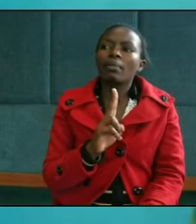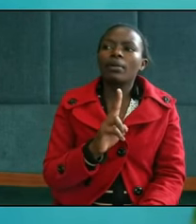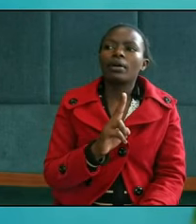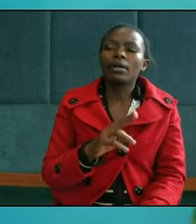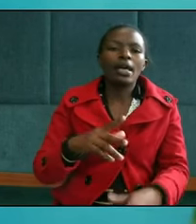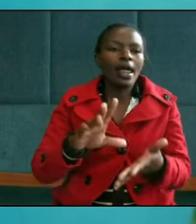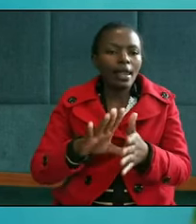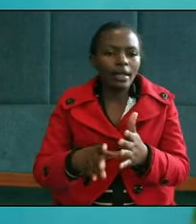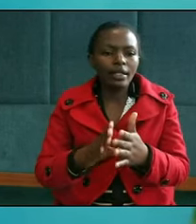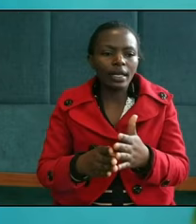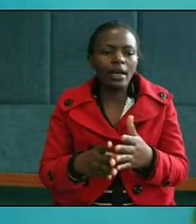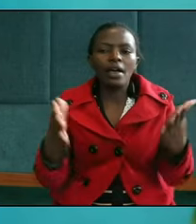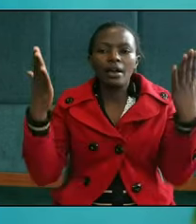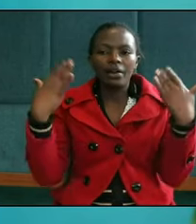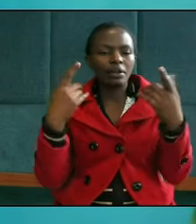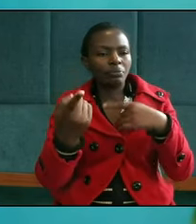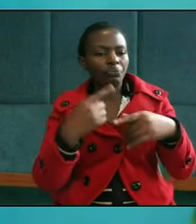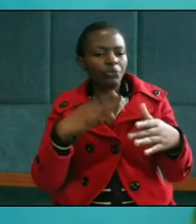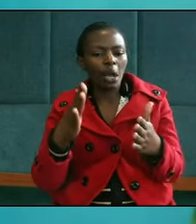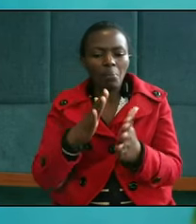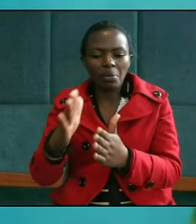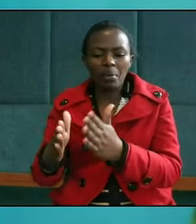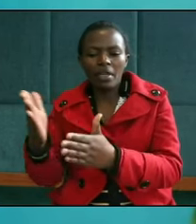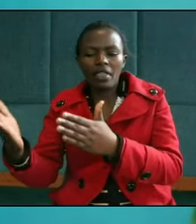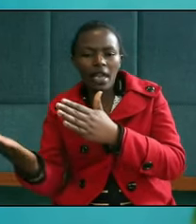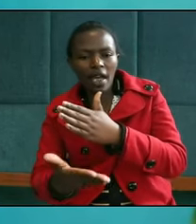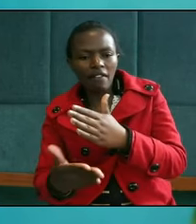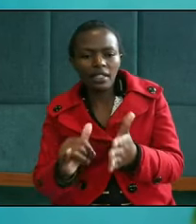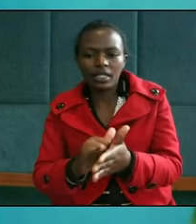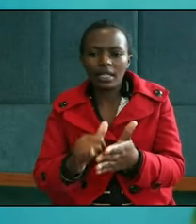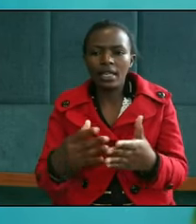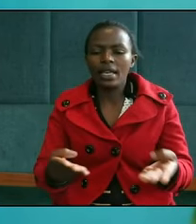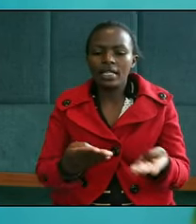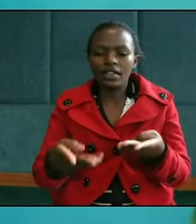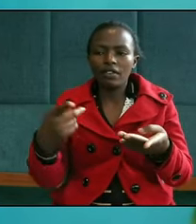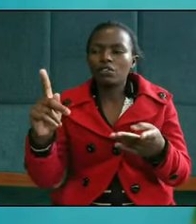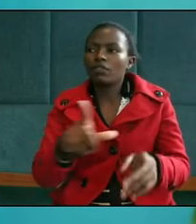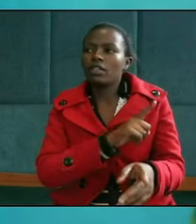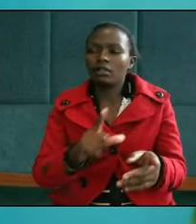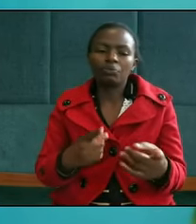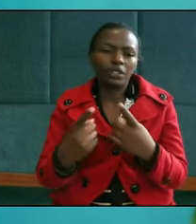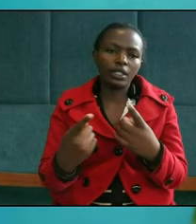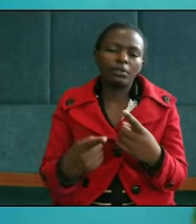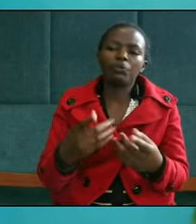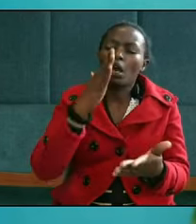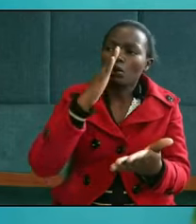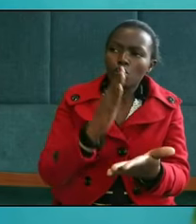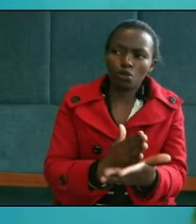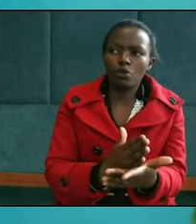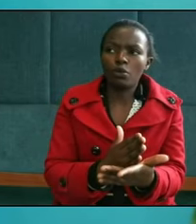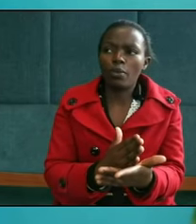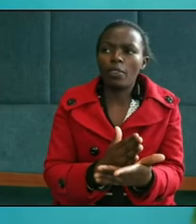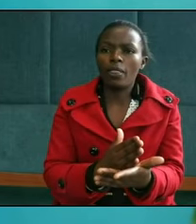latter rain must come to prepare the harvest. The servant of the Lord says the following, Ellen White: "It is true